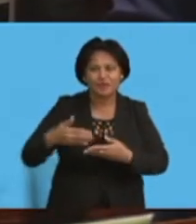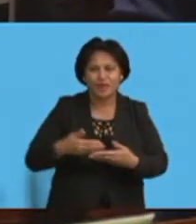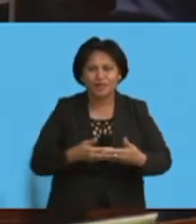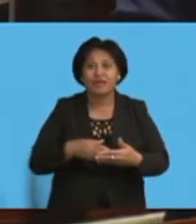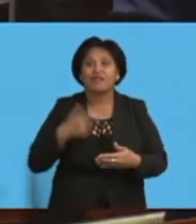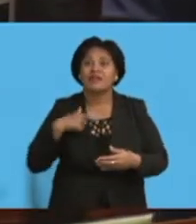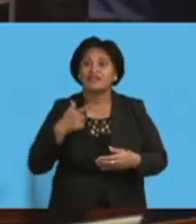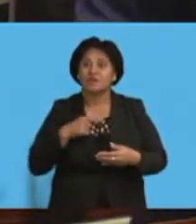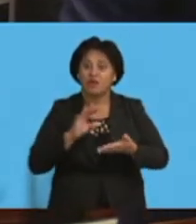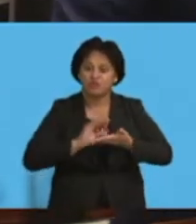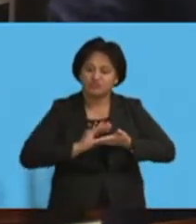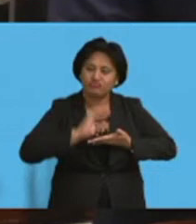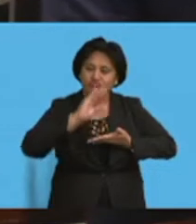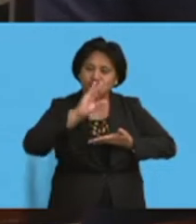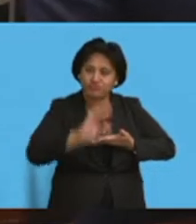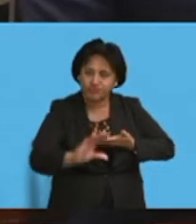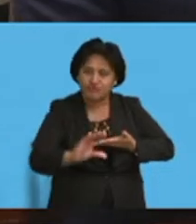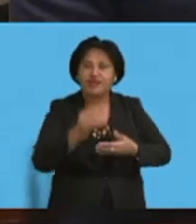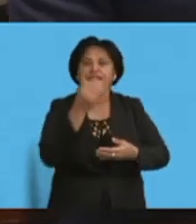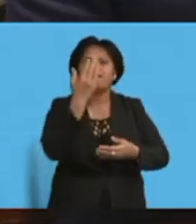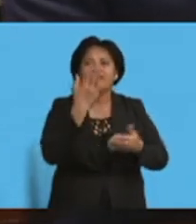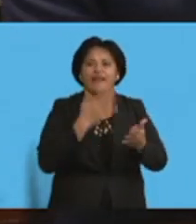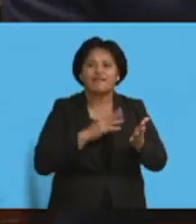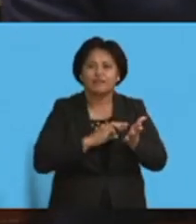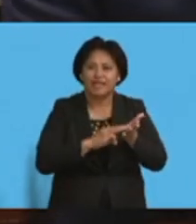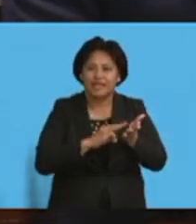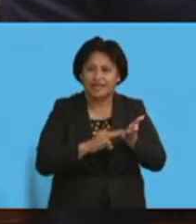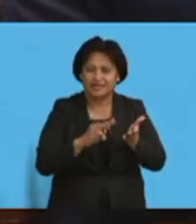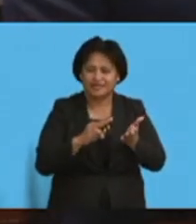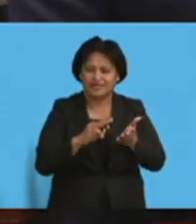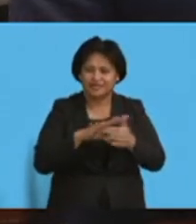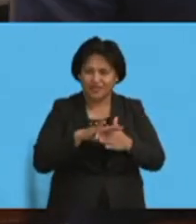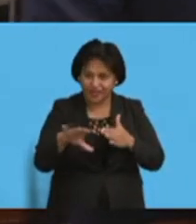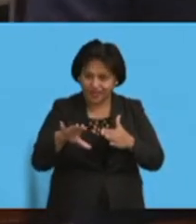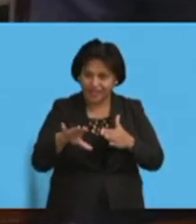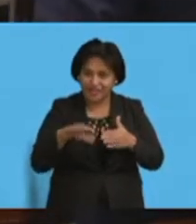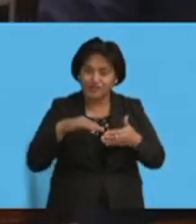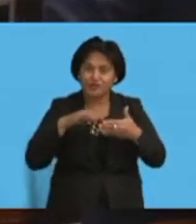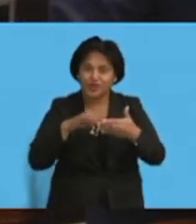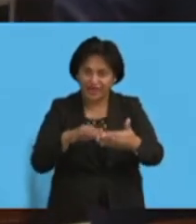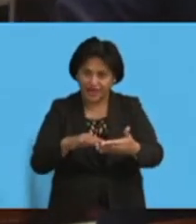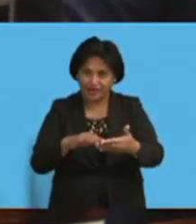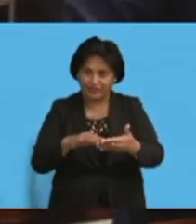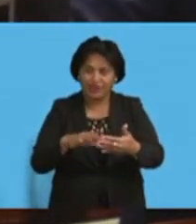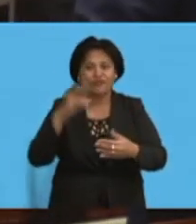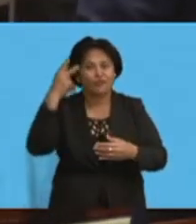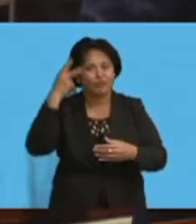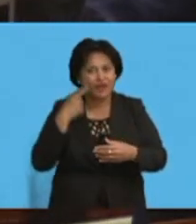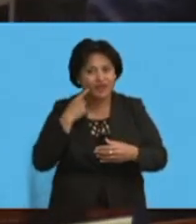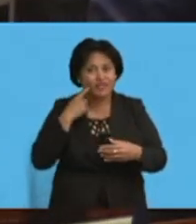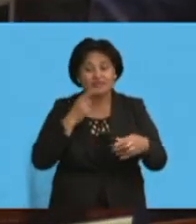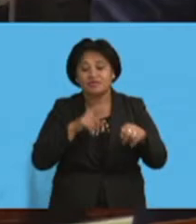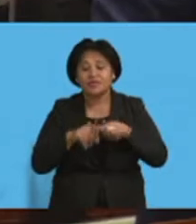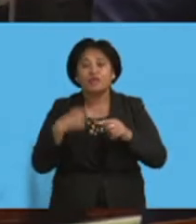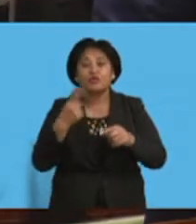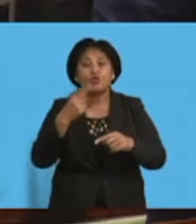million towards Parenthood Assistance Payments in Fiji. That means mothers from families with a household income